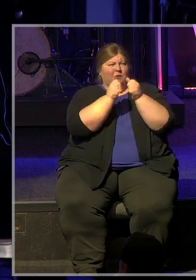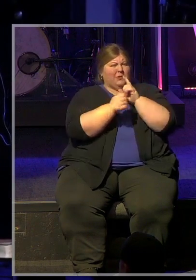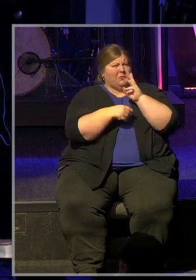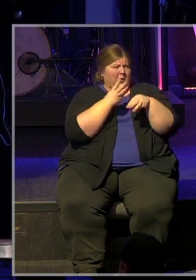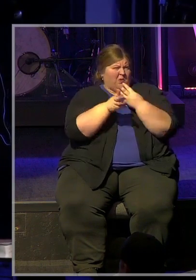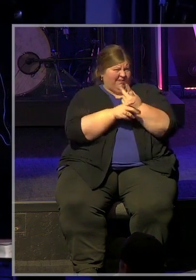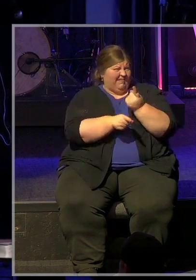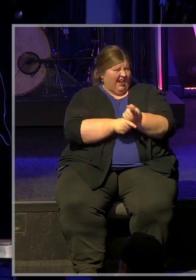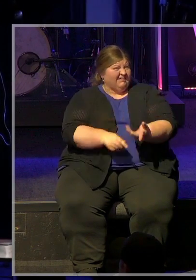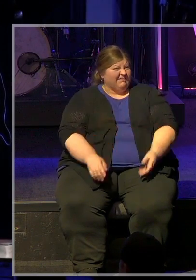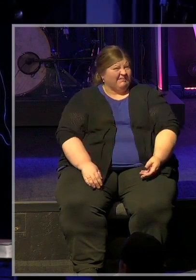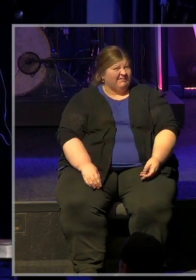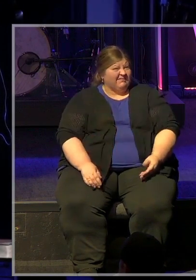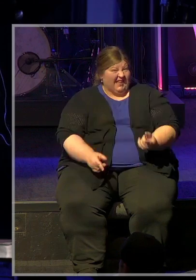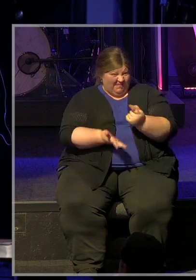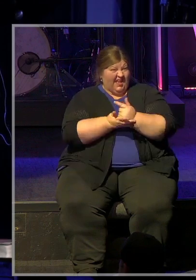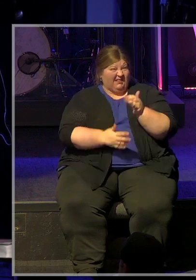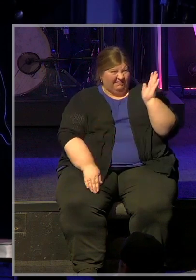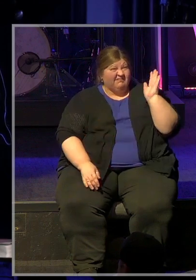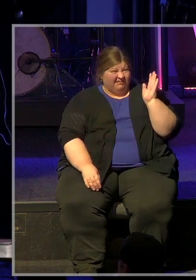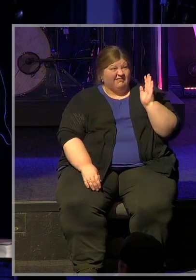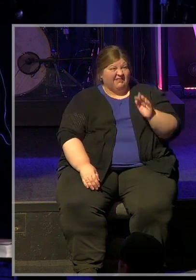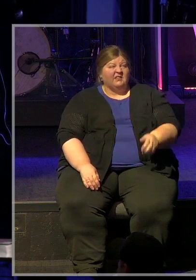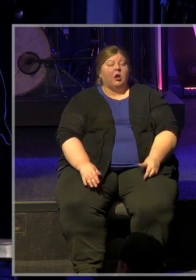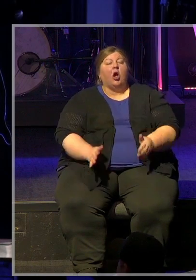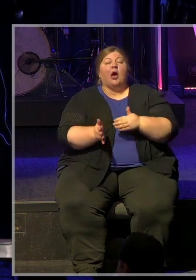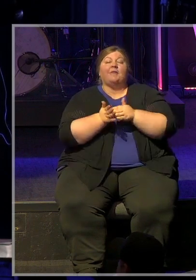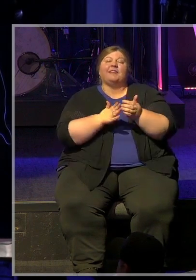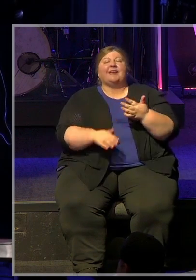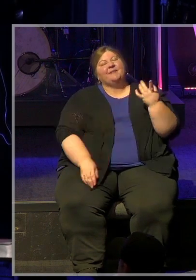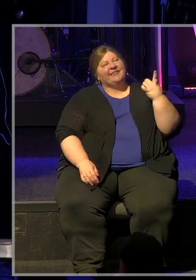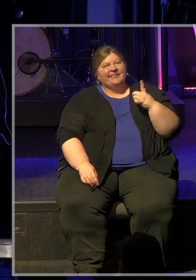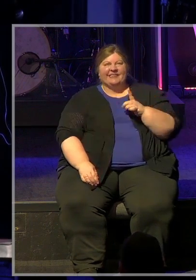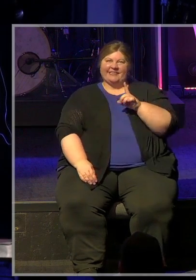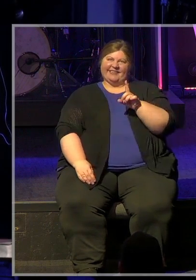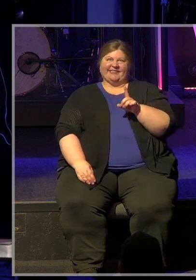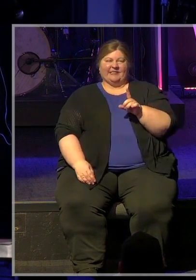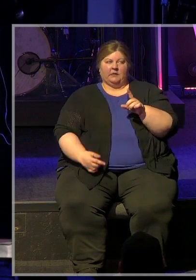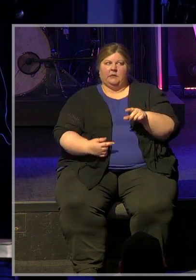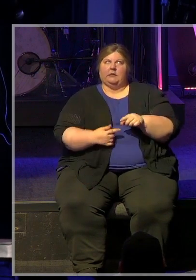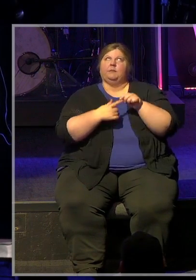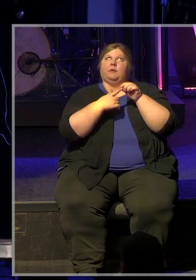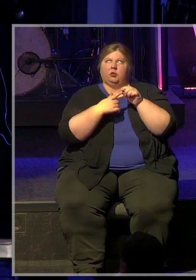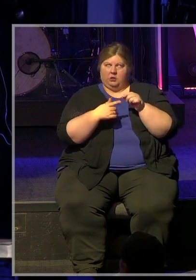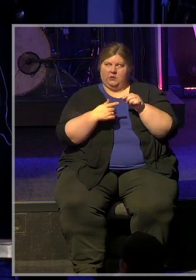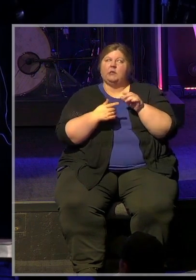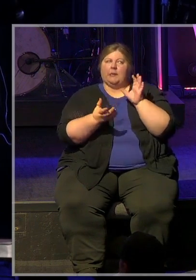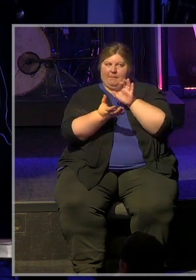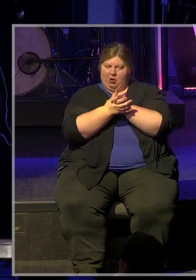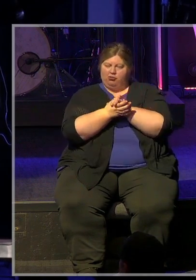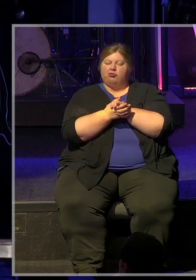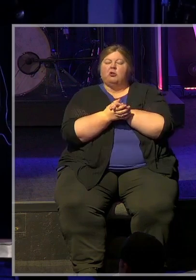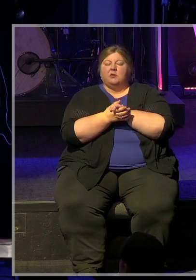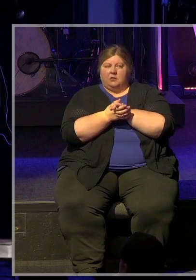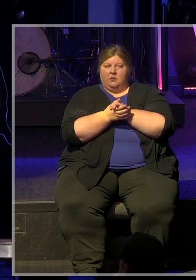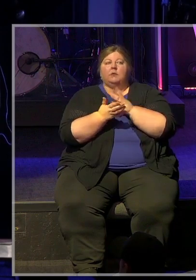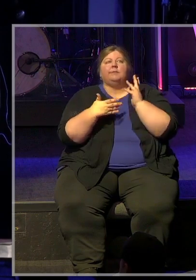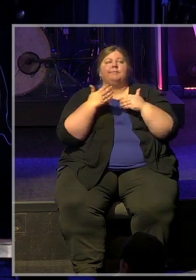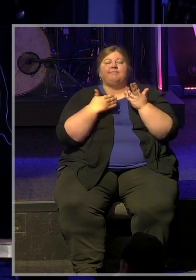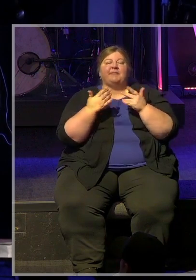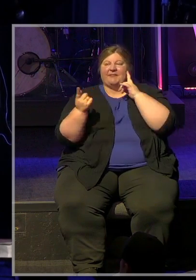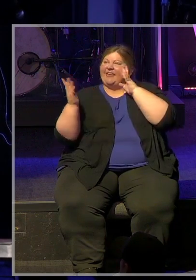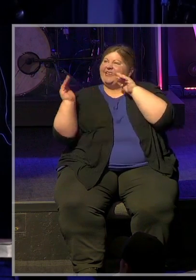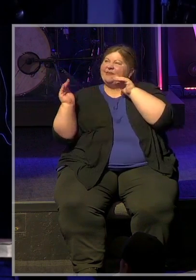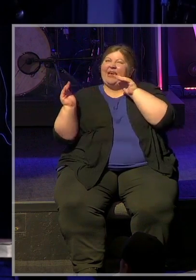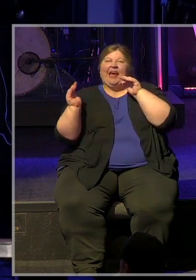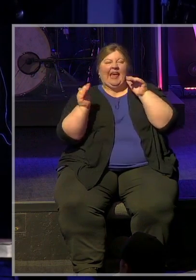reality? Amen. Oftentimes what we step into, particularly or specifically in marriage, it's different than what we anticipate.